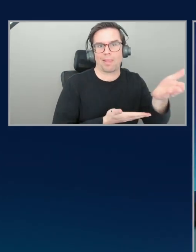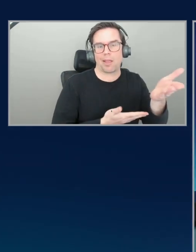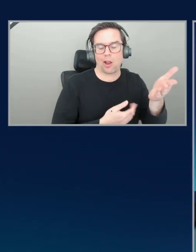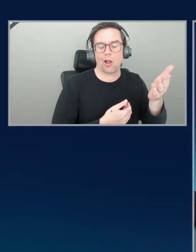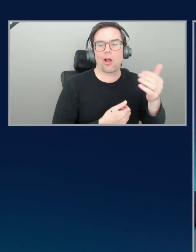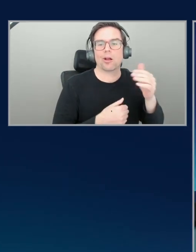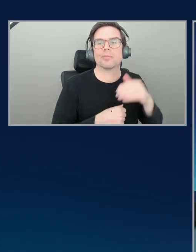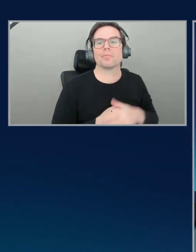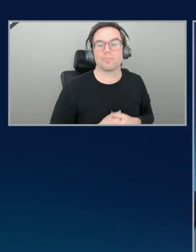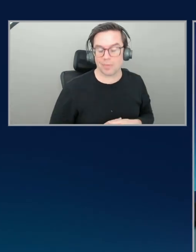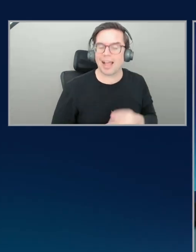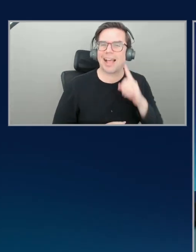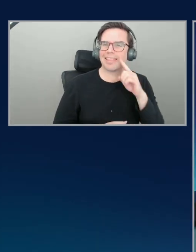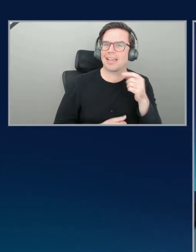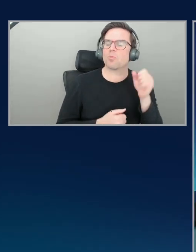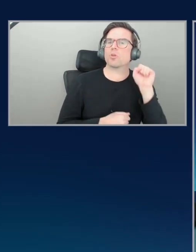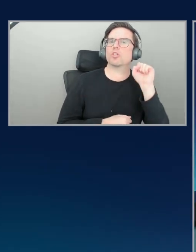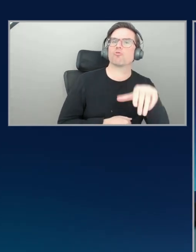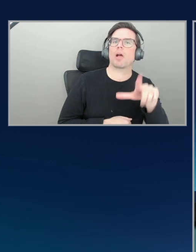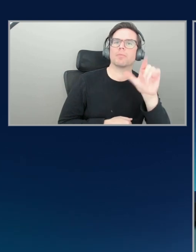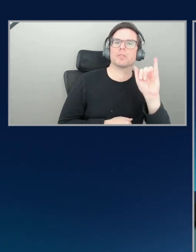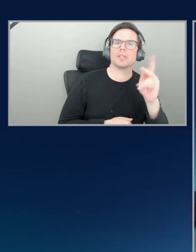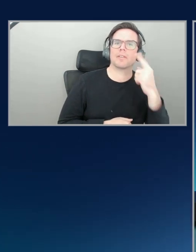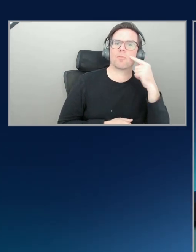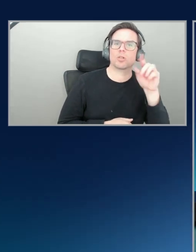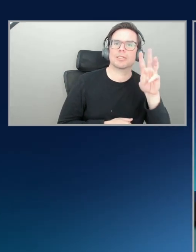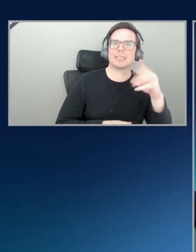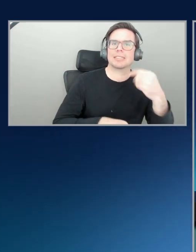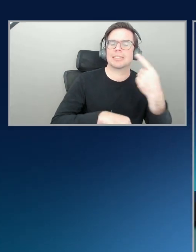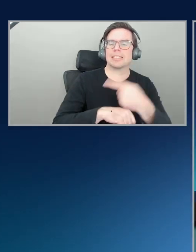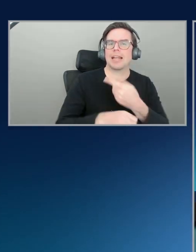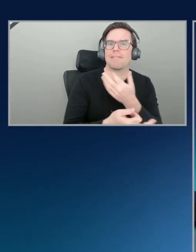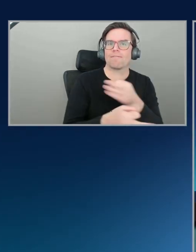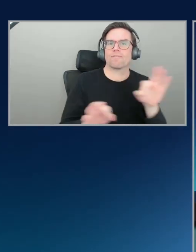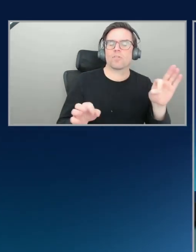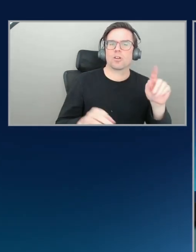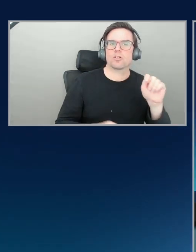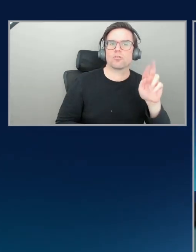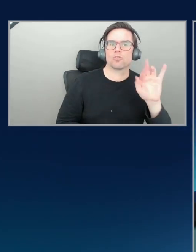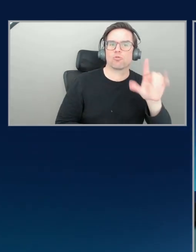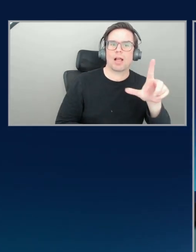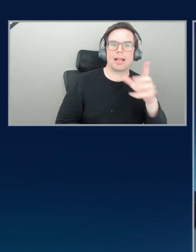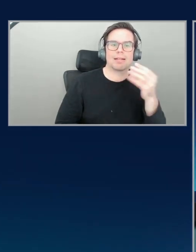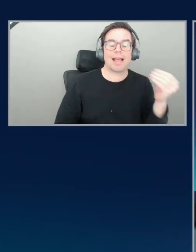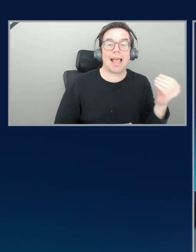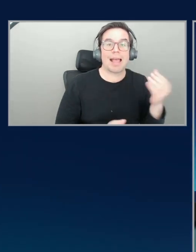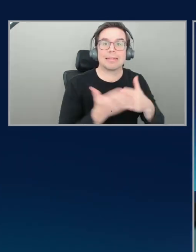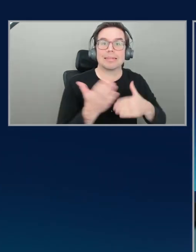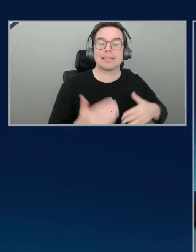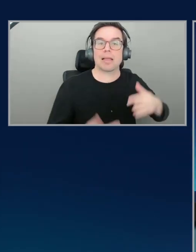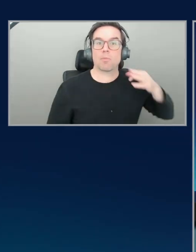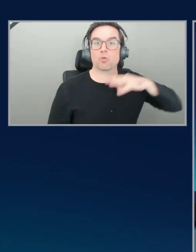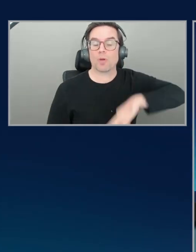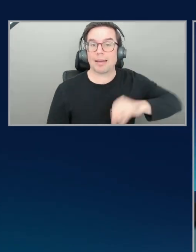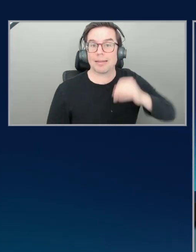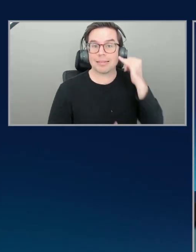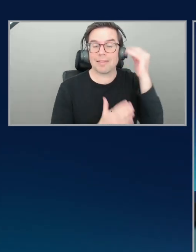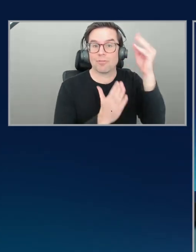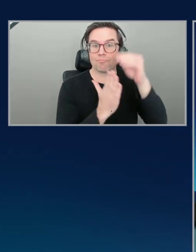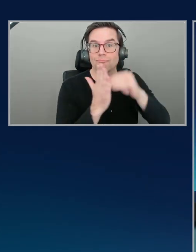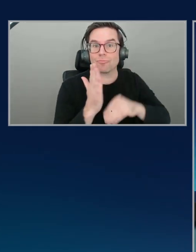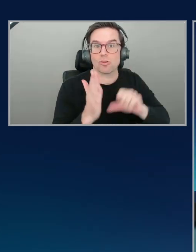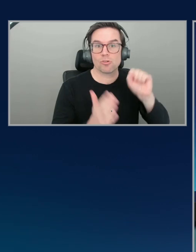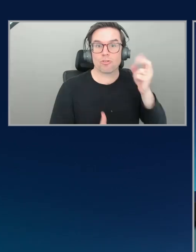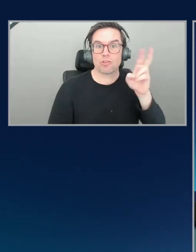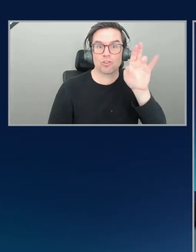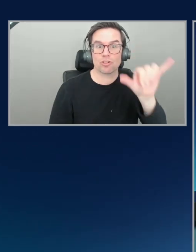out. And also, there's still a few credits left if you complete the survey, so make sure to do that too. Oh yeah, the survey. There's a survey. Tell